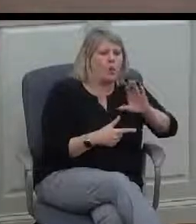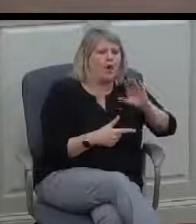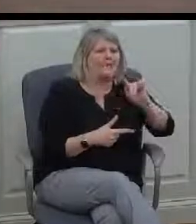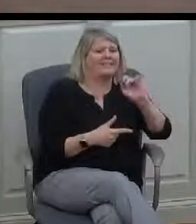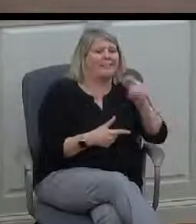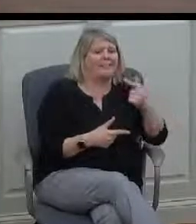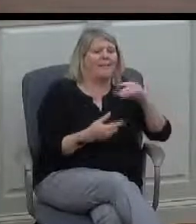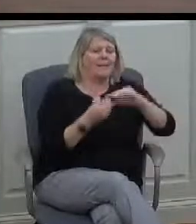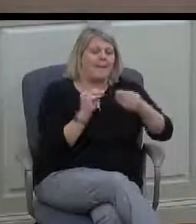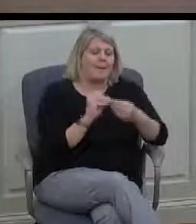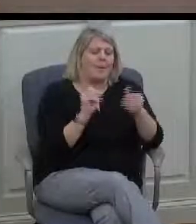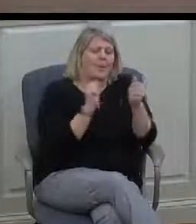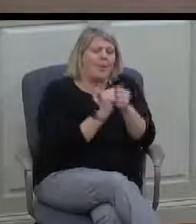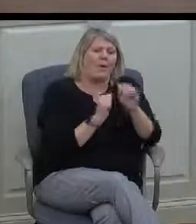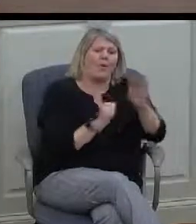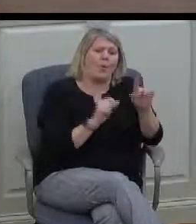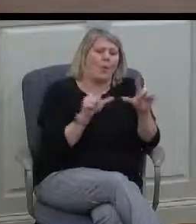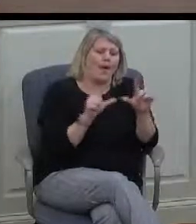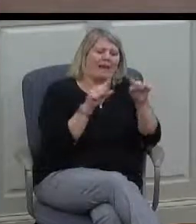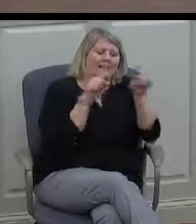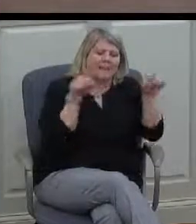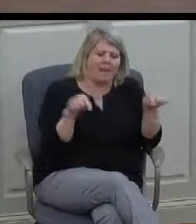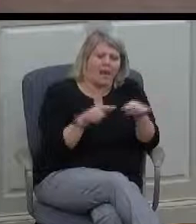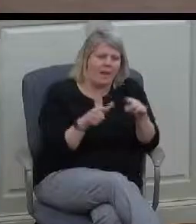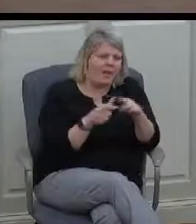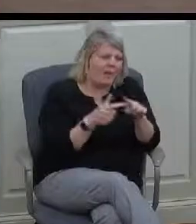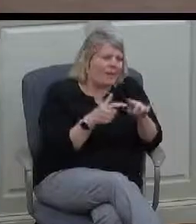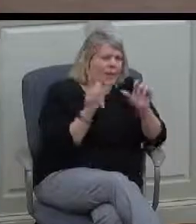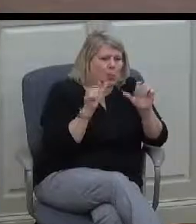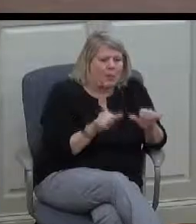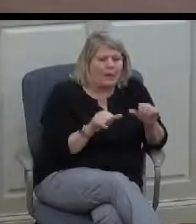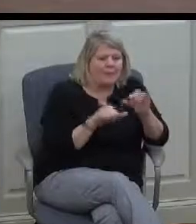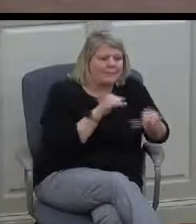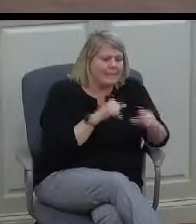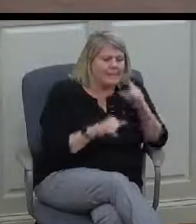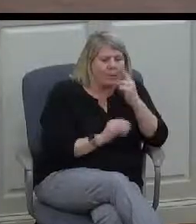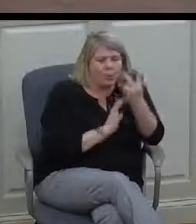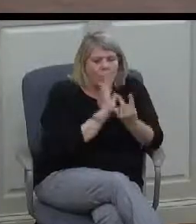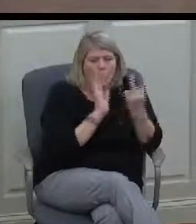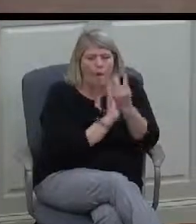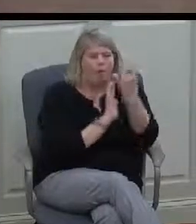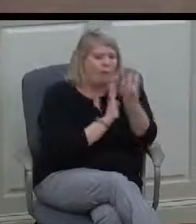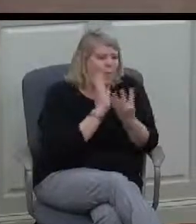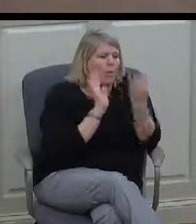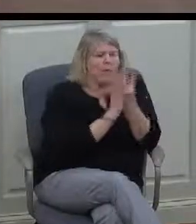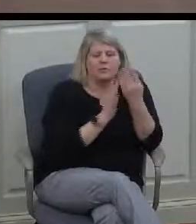in, and you 2 hours or 4 hours or whatever you allow.